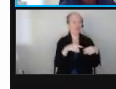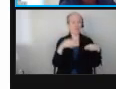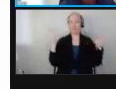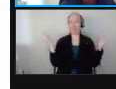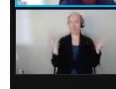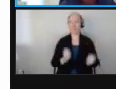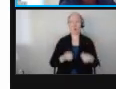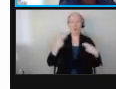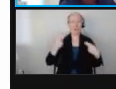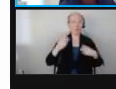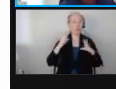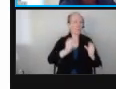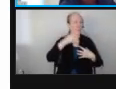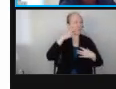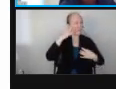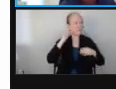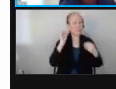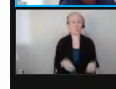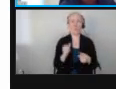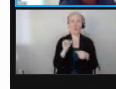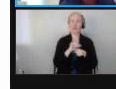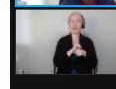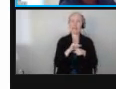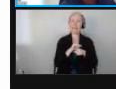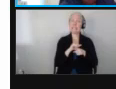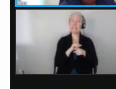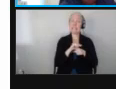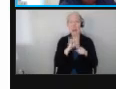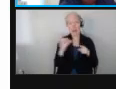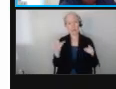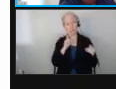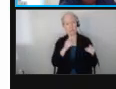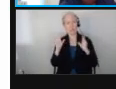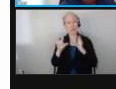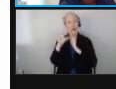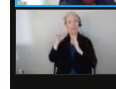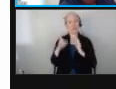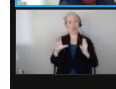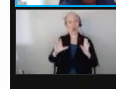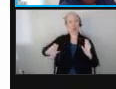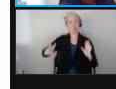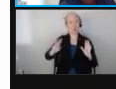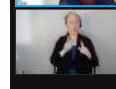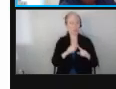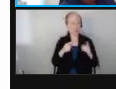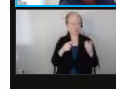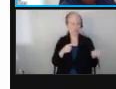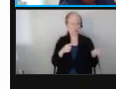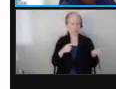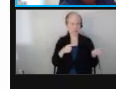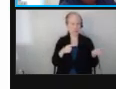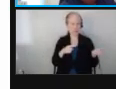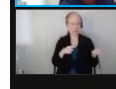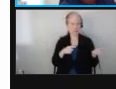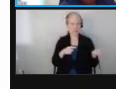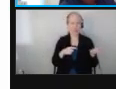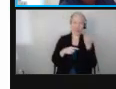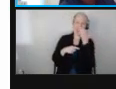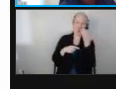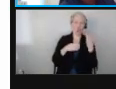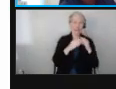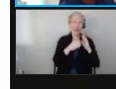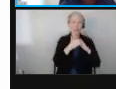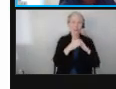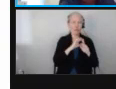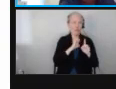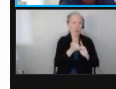the extent of crew, yet they are in the operational environment and intimate contact with